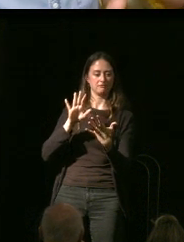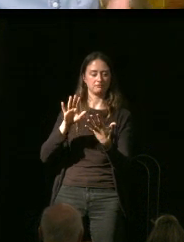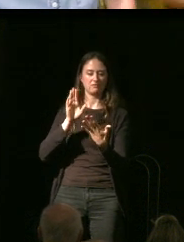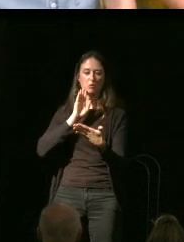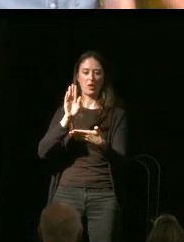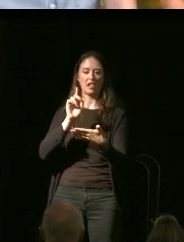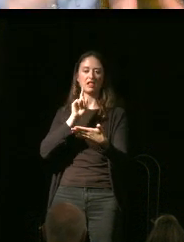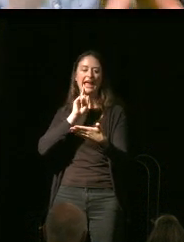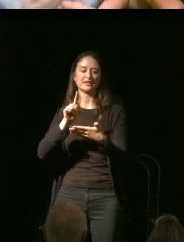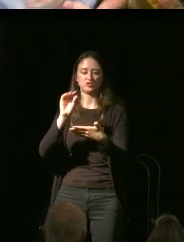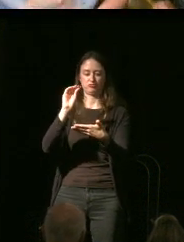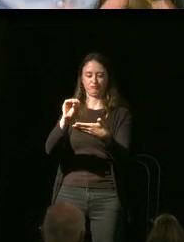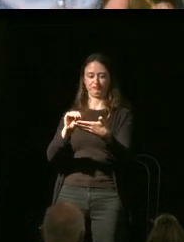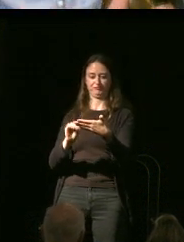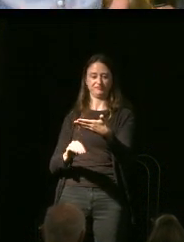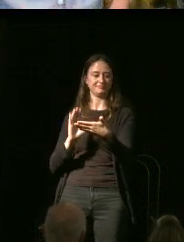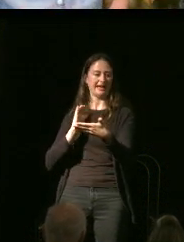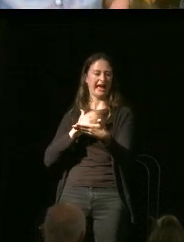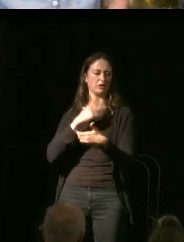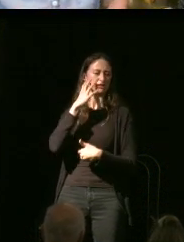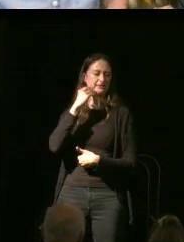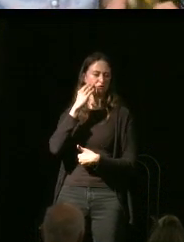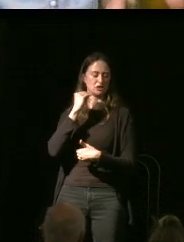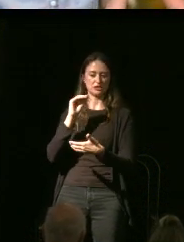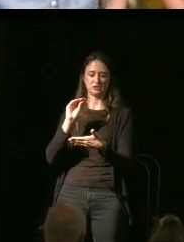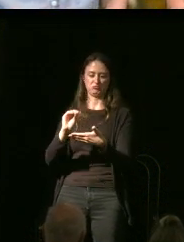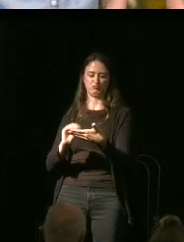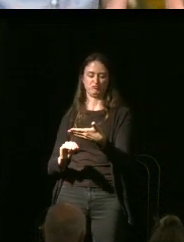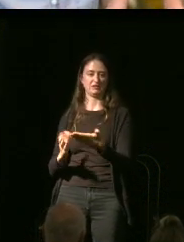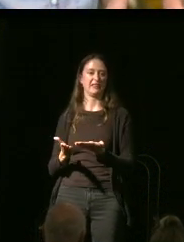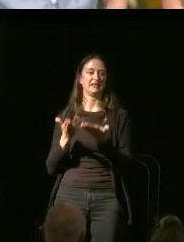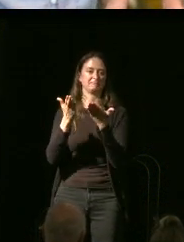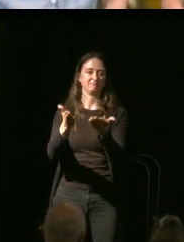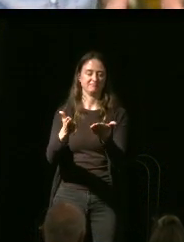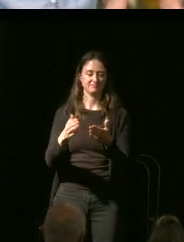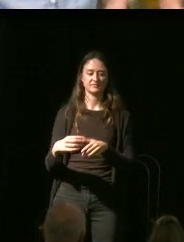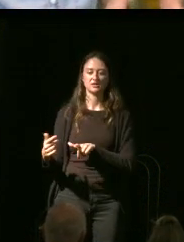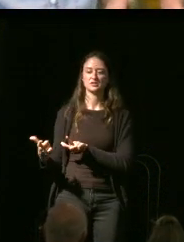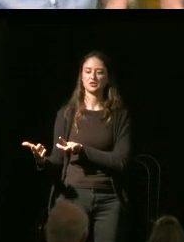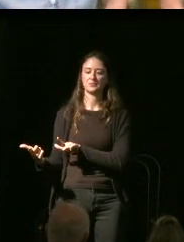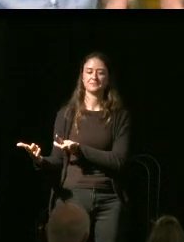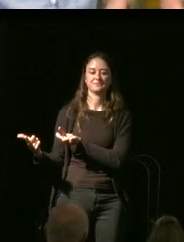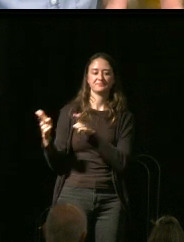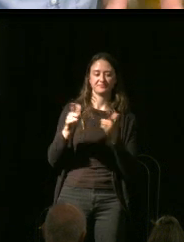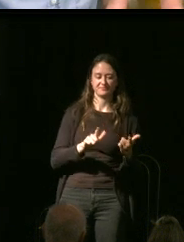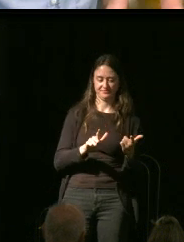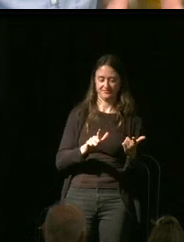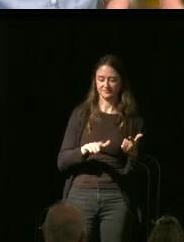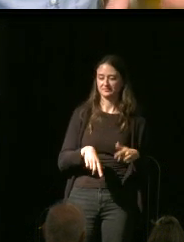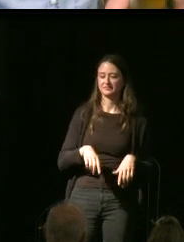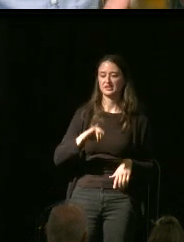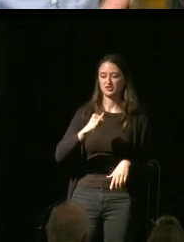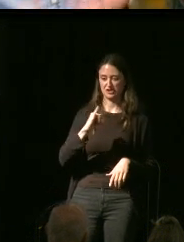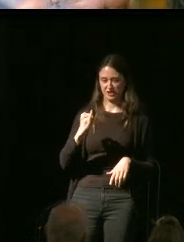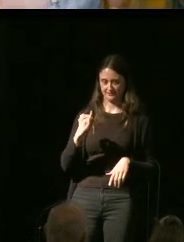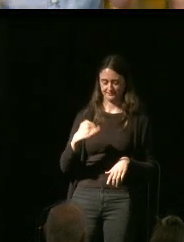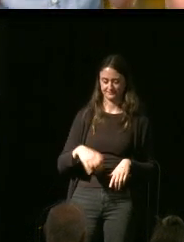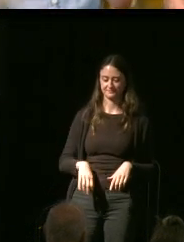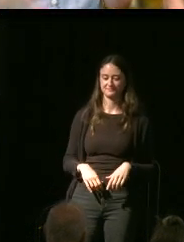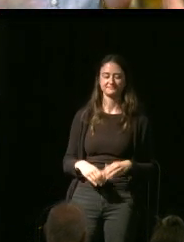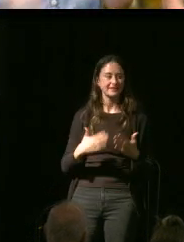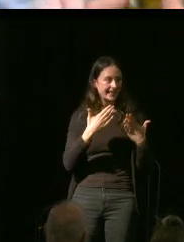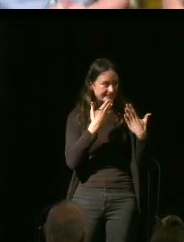to you, JJ. Thank you, Cory. The final test that we're going to talk about today is the